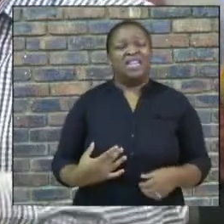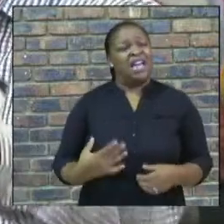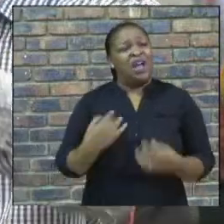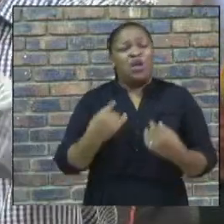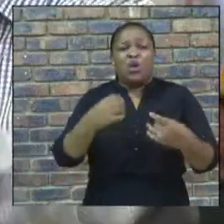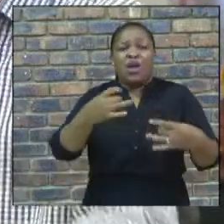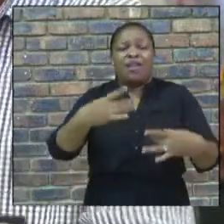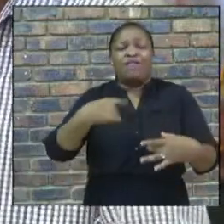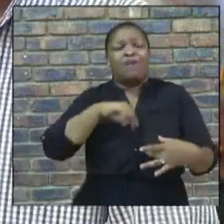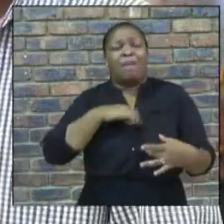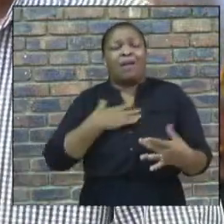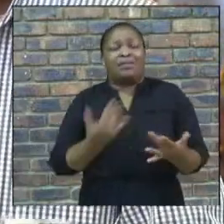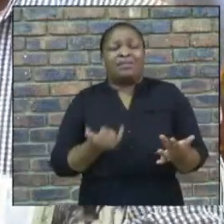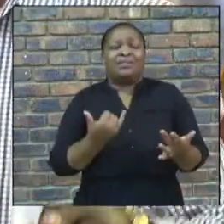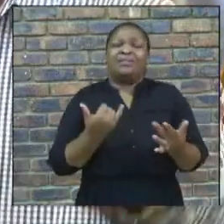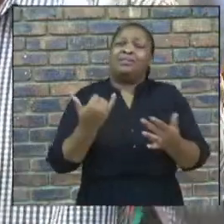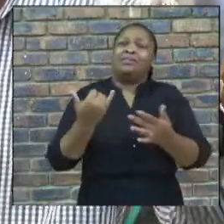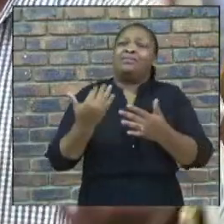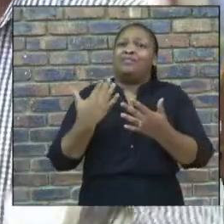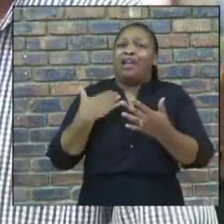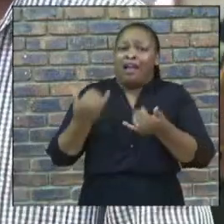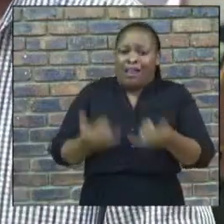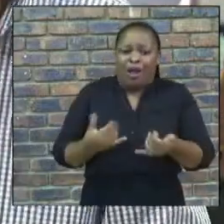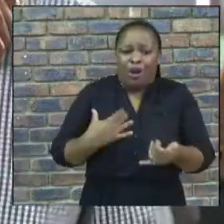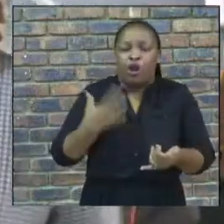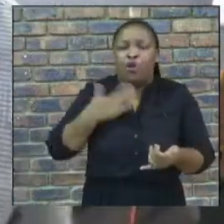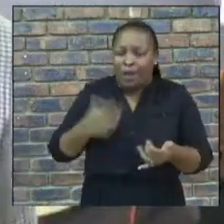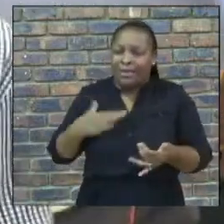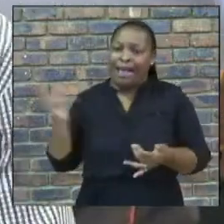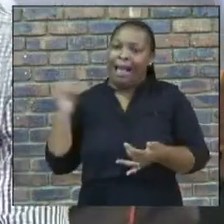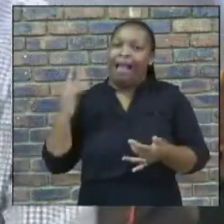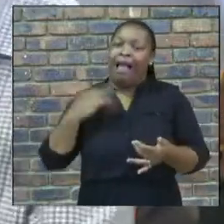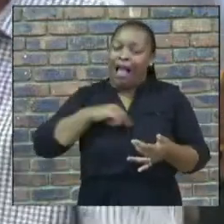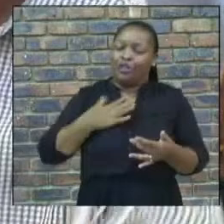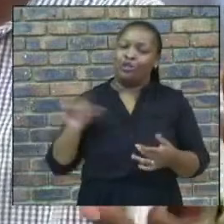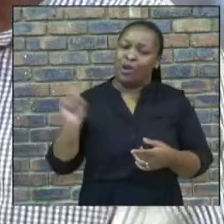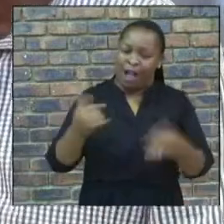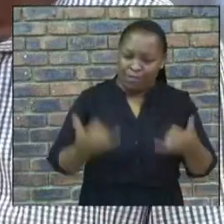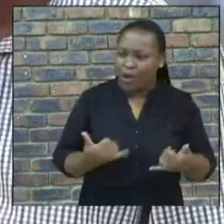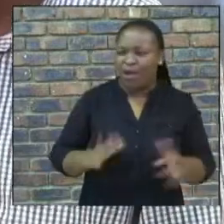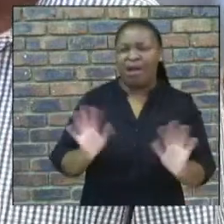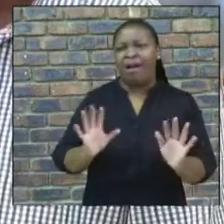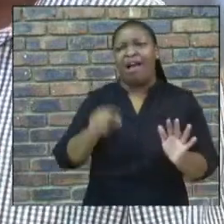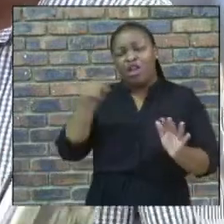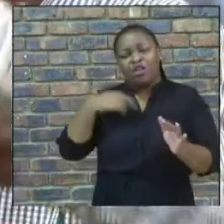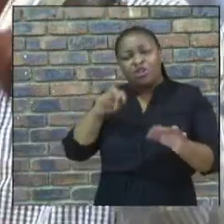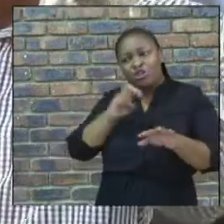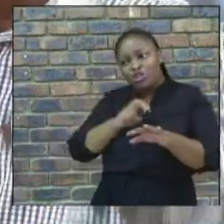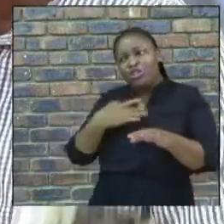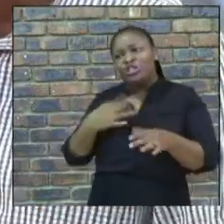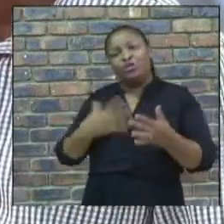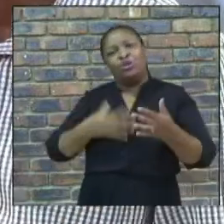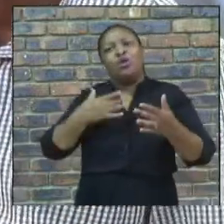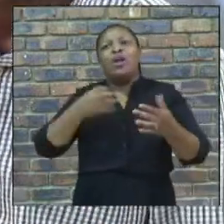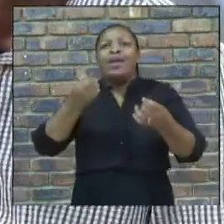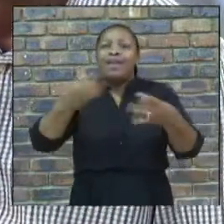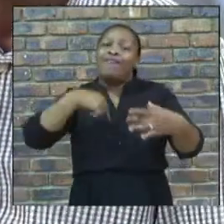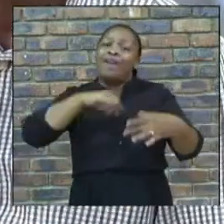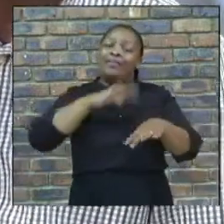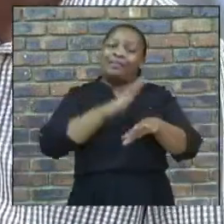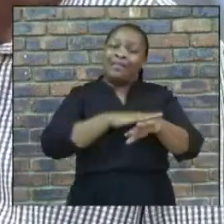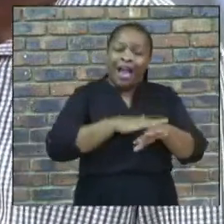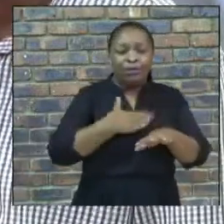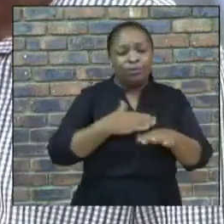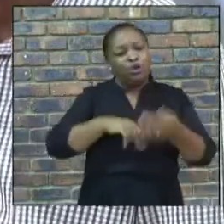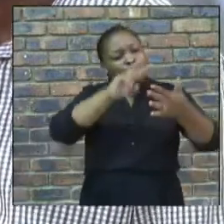sinikeze isikhathi sokuthi sike sihlale now this document ke kafike ekuhlaleni 21 days before, a notice